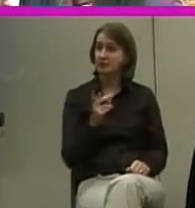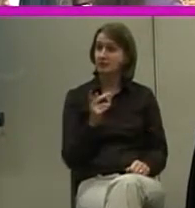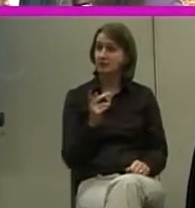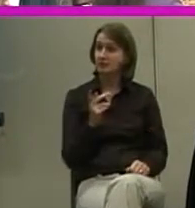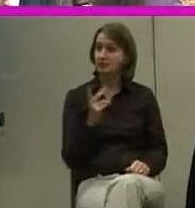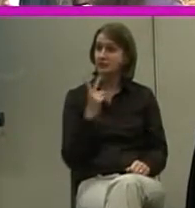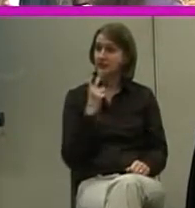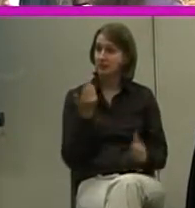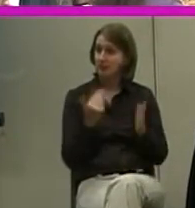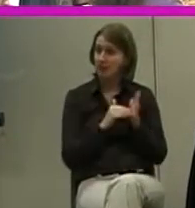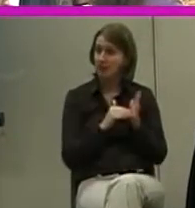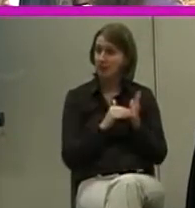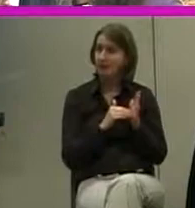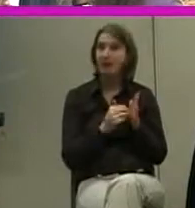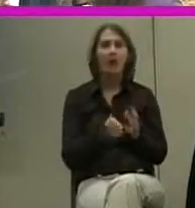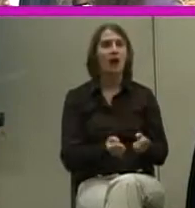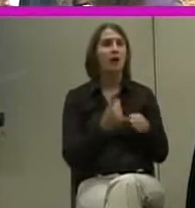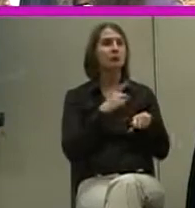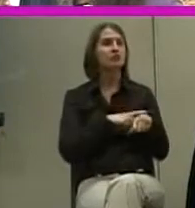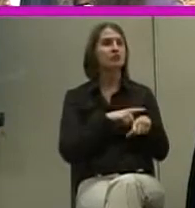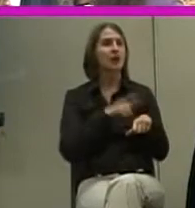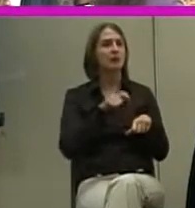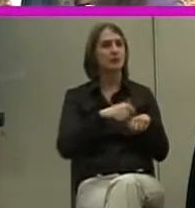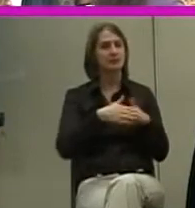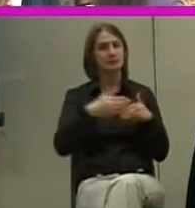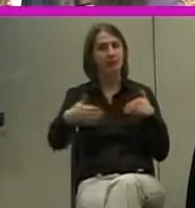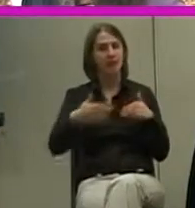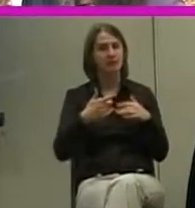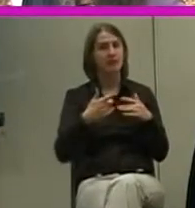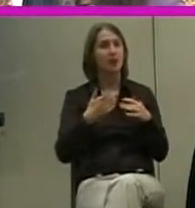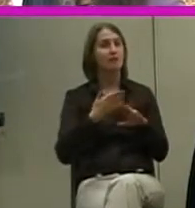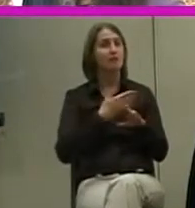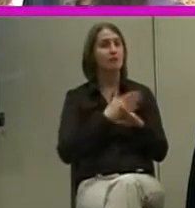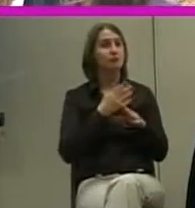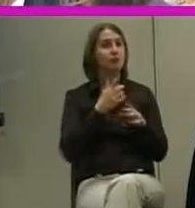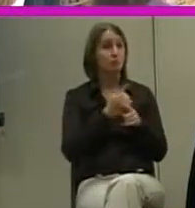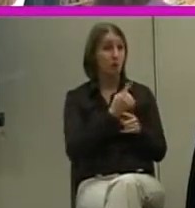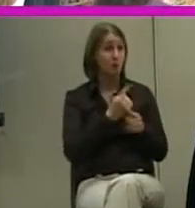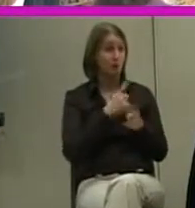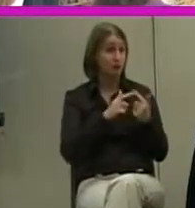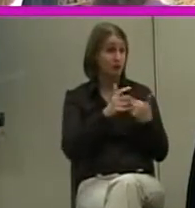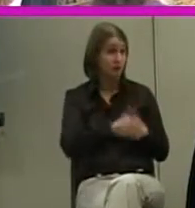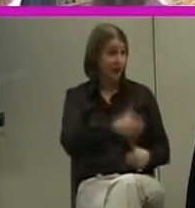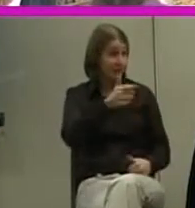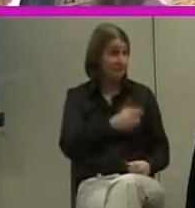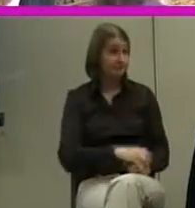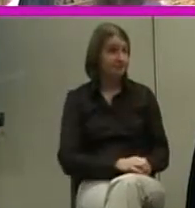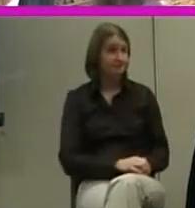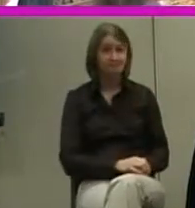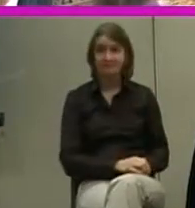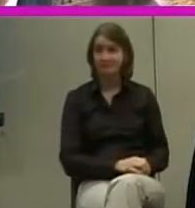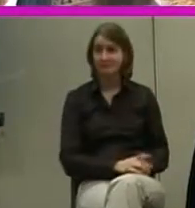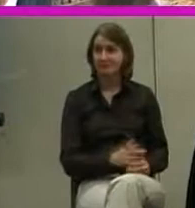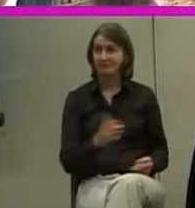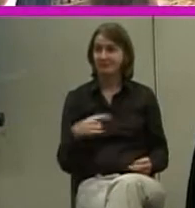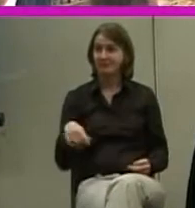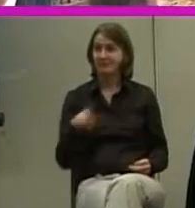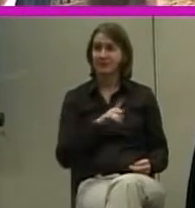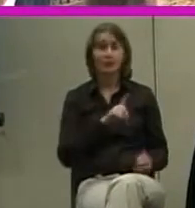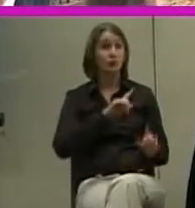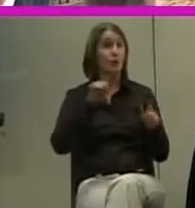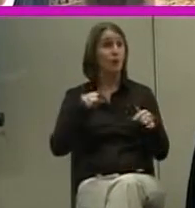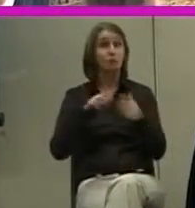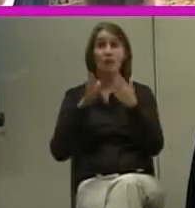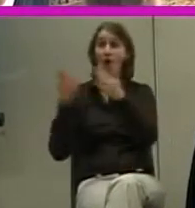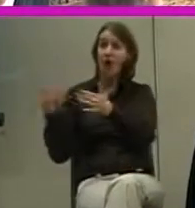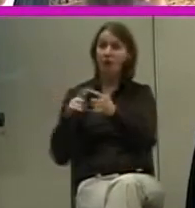When you see him again. How much time has to pass before it would be appropriate to shake their hand again? So like if you walk down to the end of the hall and come back, would